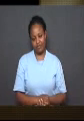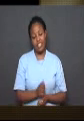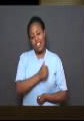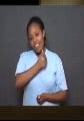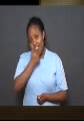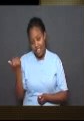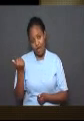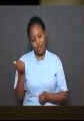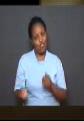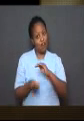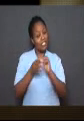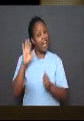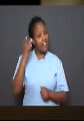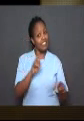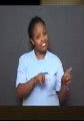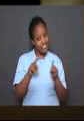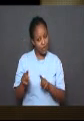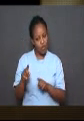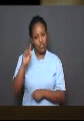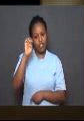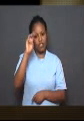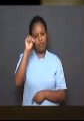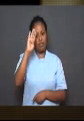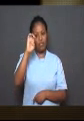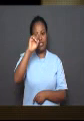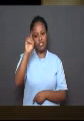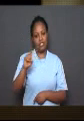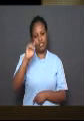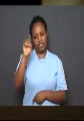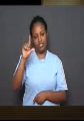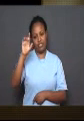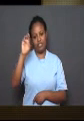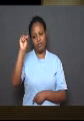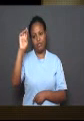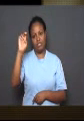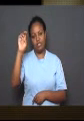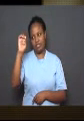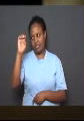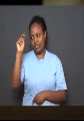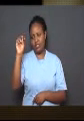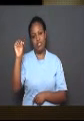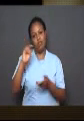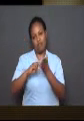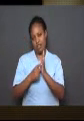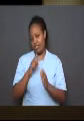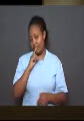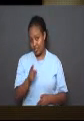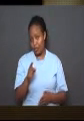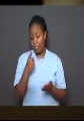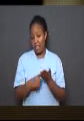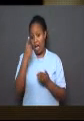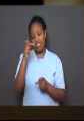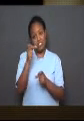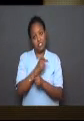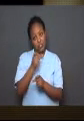Another form of corruption is embezzlement, which means to steal money belonging to the